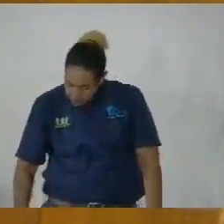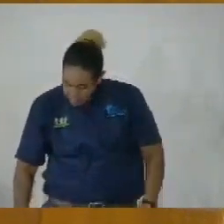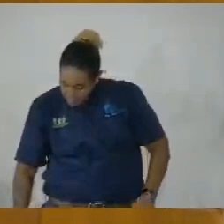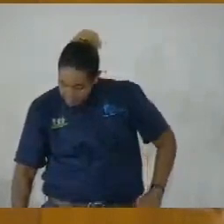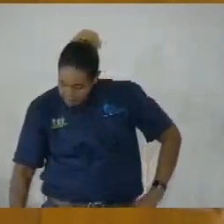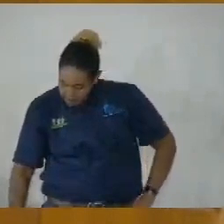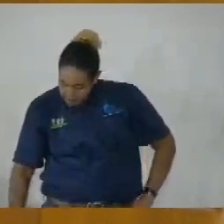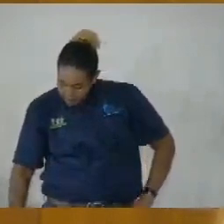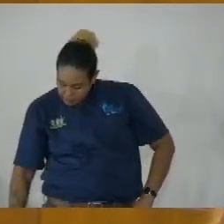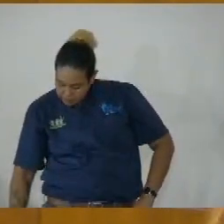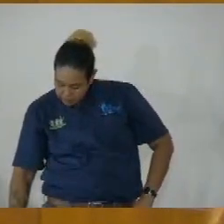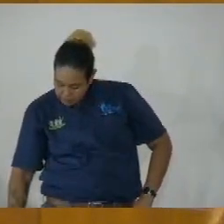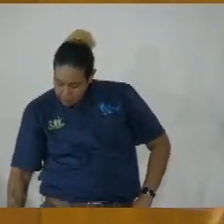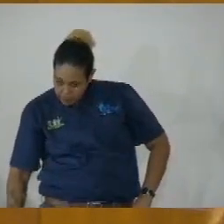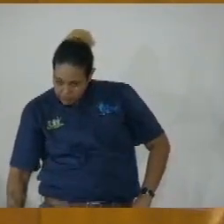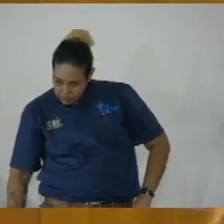I gave it in the folder.